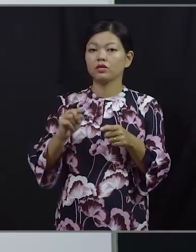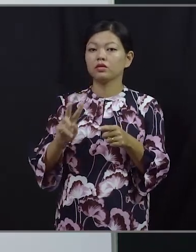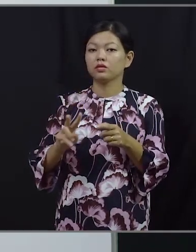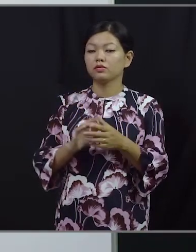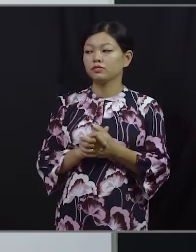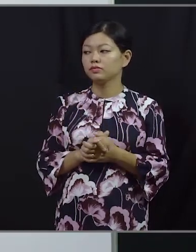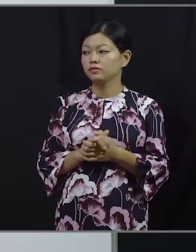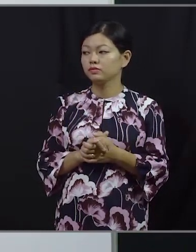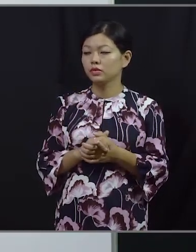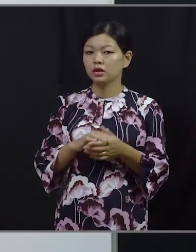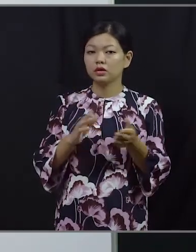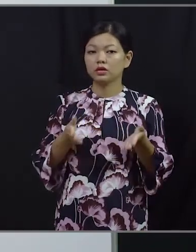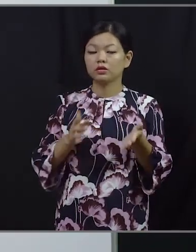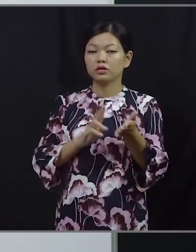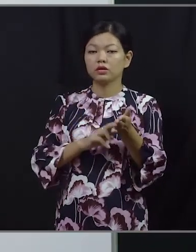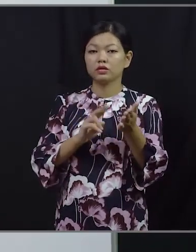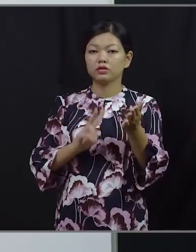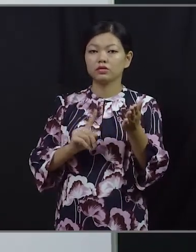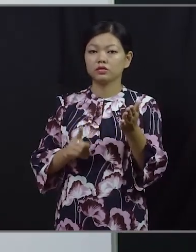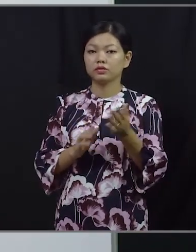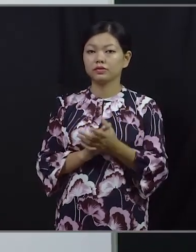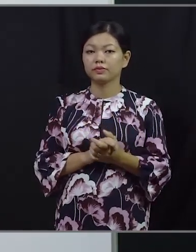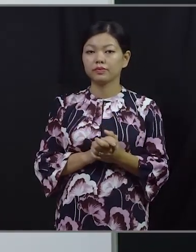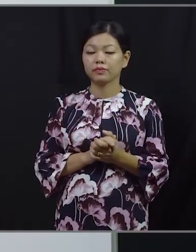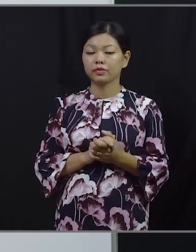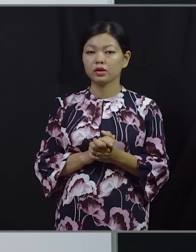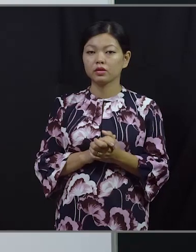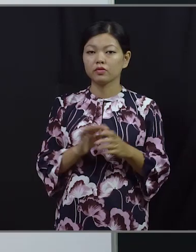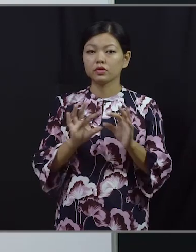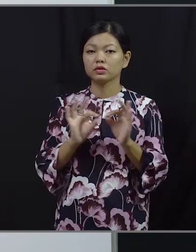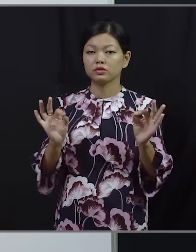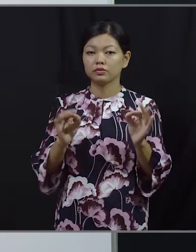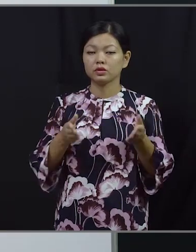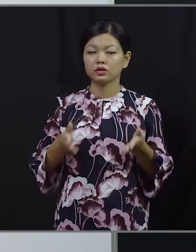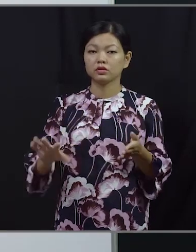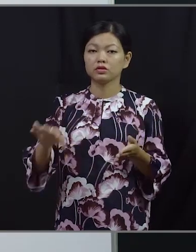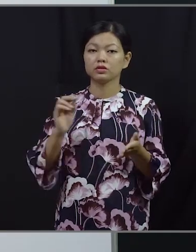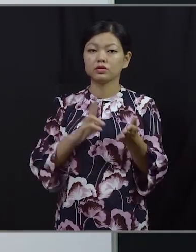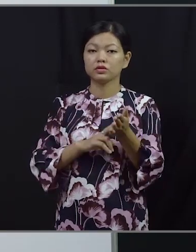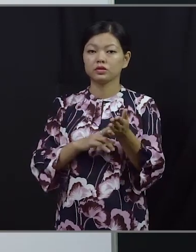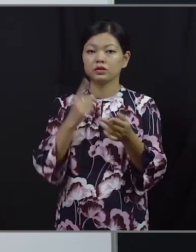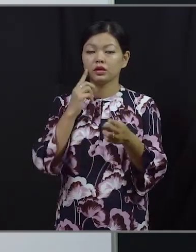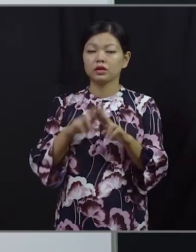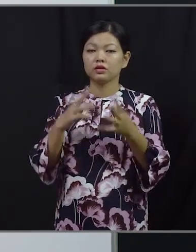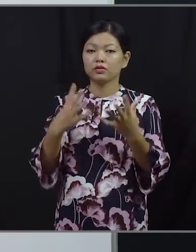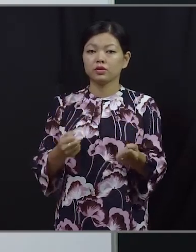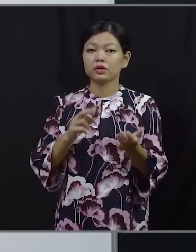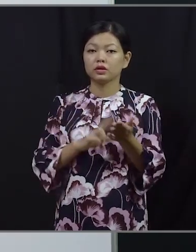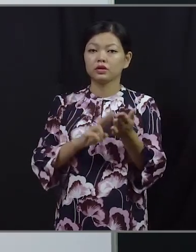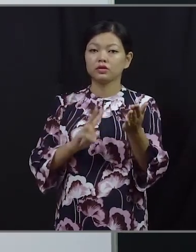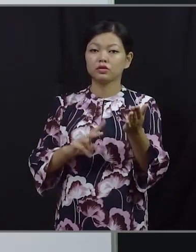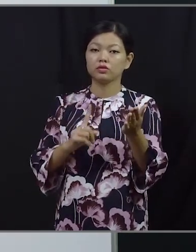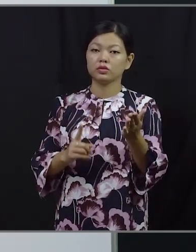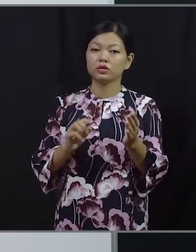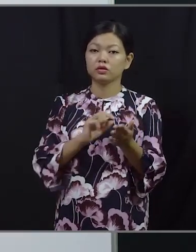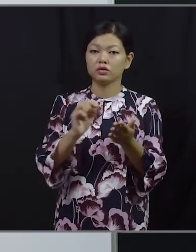be n to 1. Okay, so for simplicity I'll write this only n. Okay, but if you want then you can write n to 1.